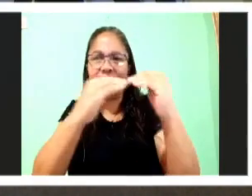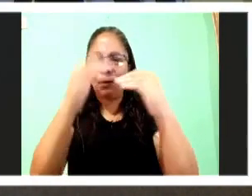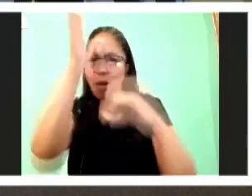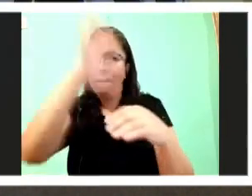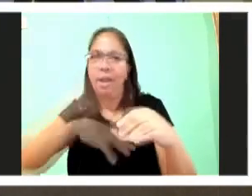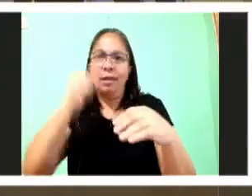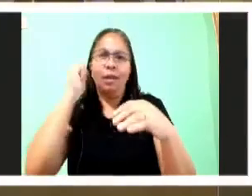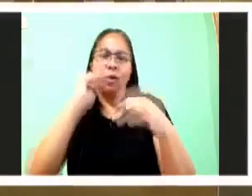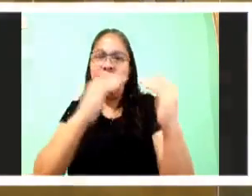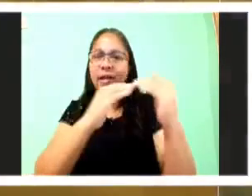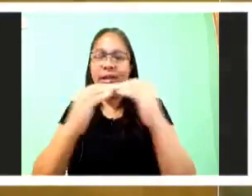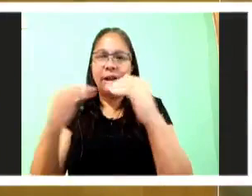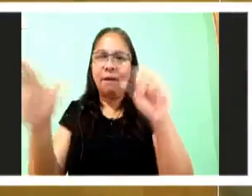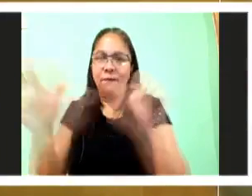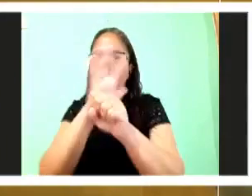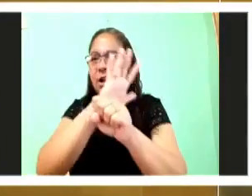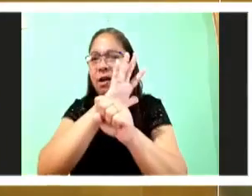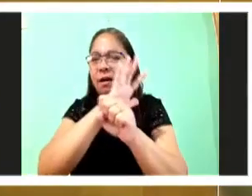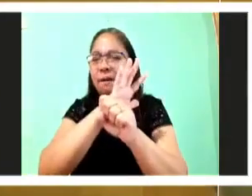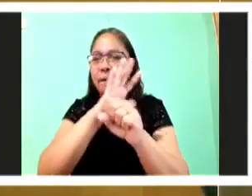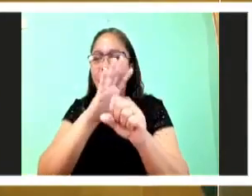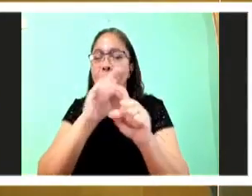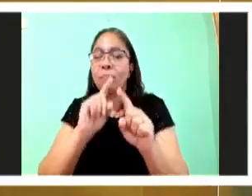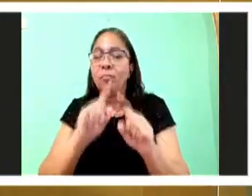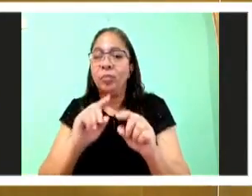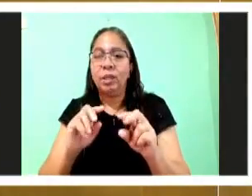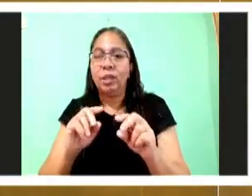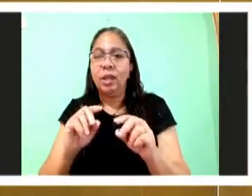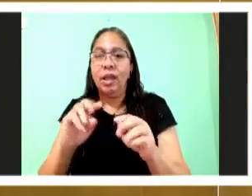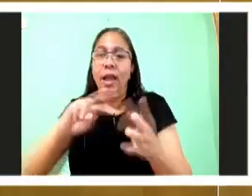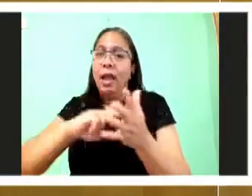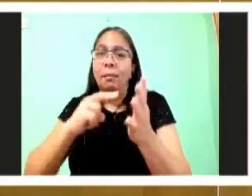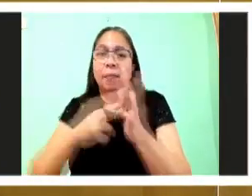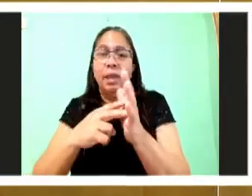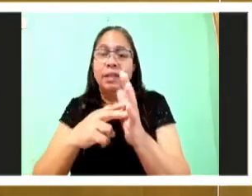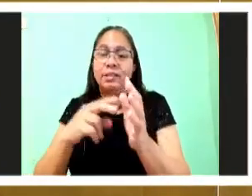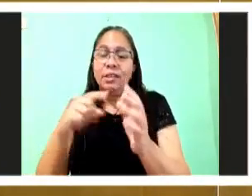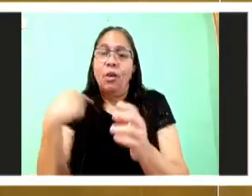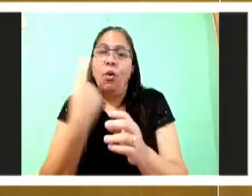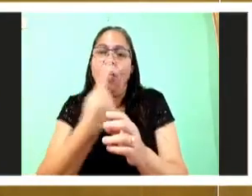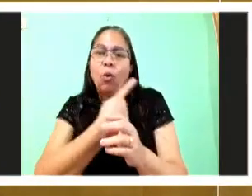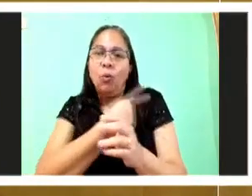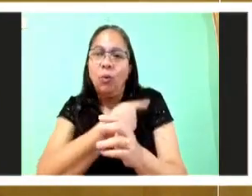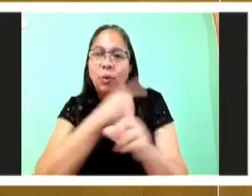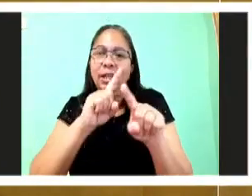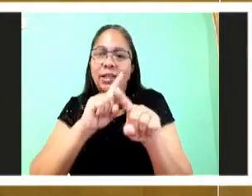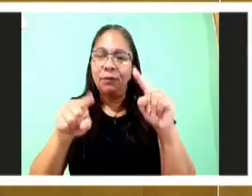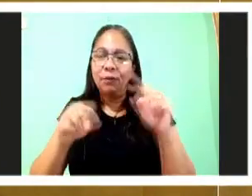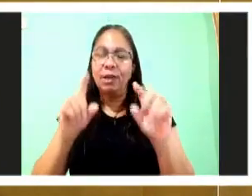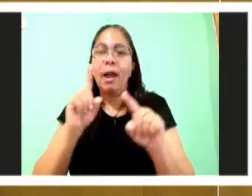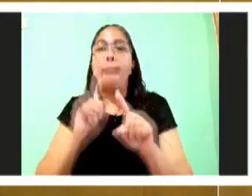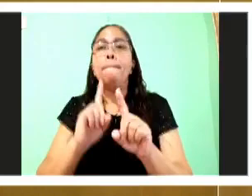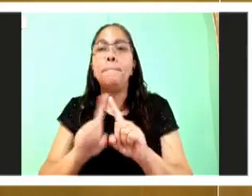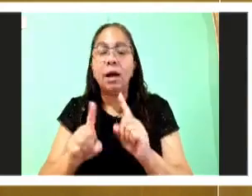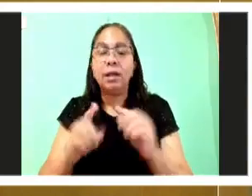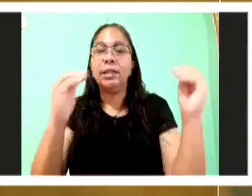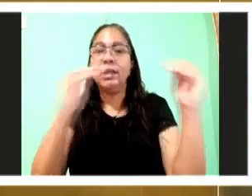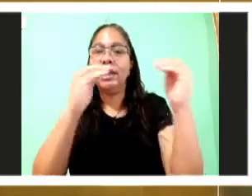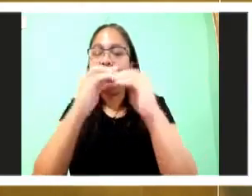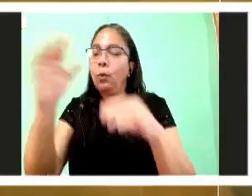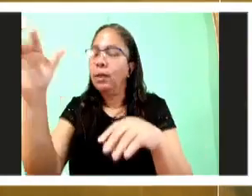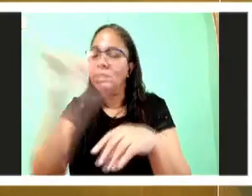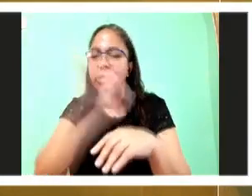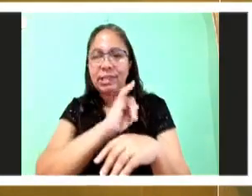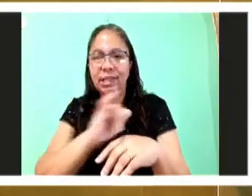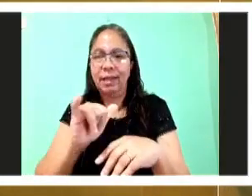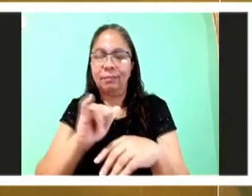mean equivalent. It means that in our differences, we are still equal. And here's the problem